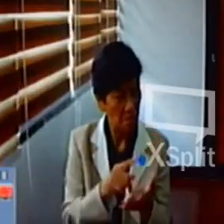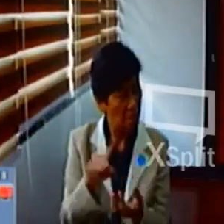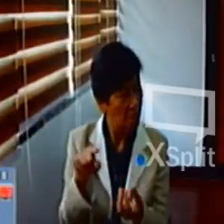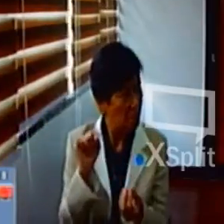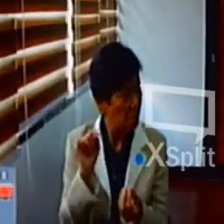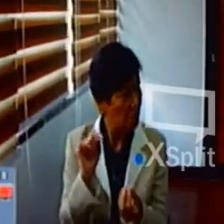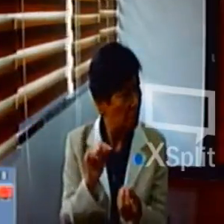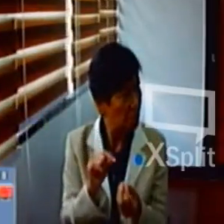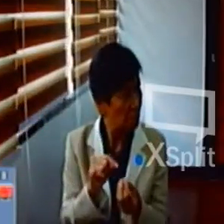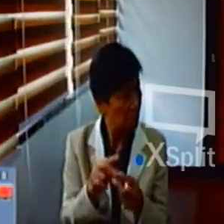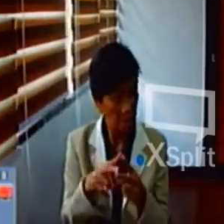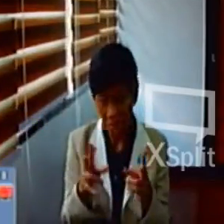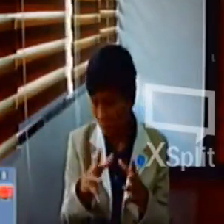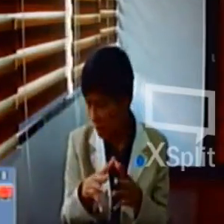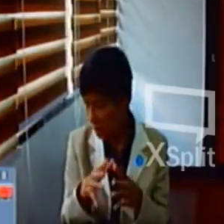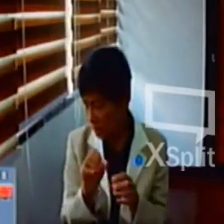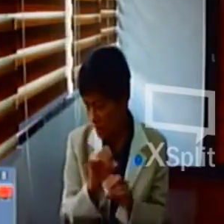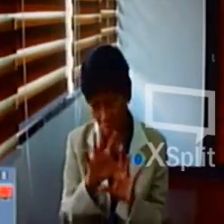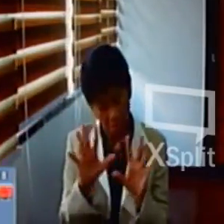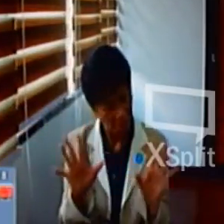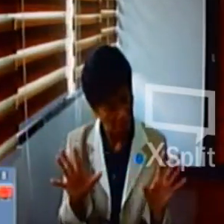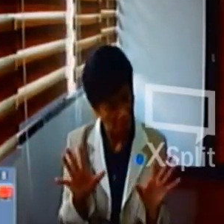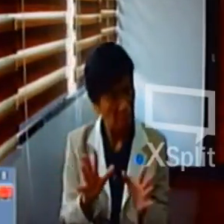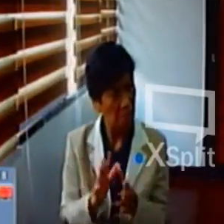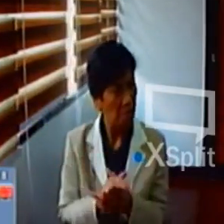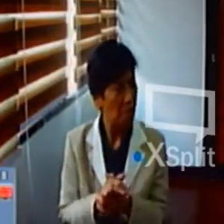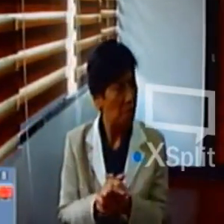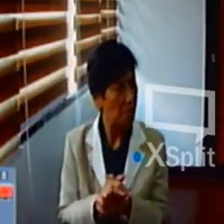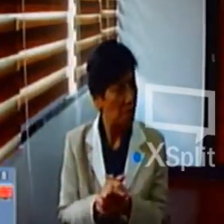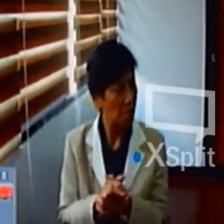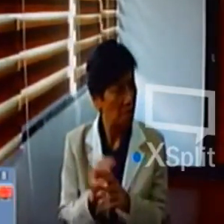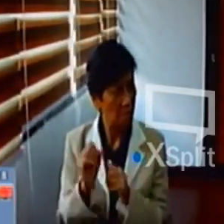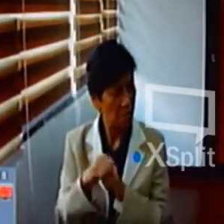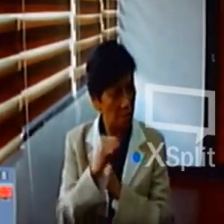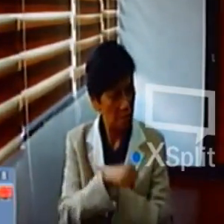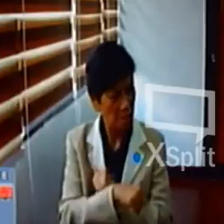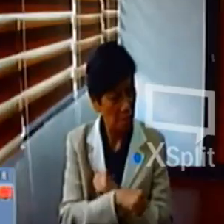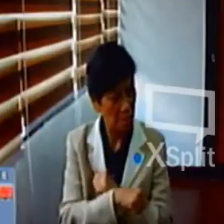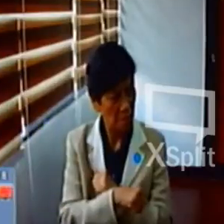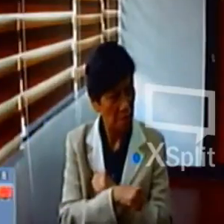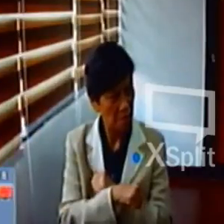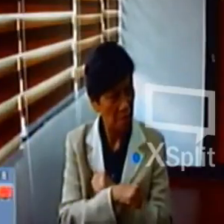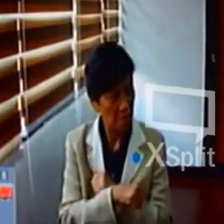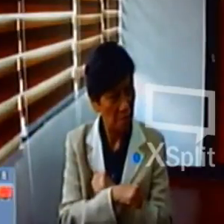very clear waste effluent going into the seas.